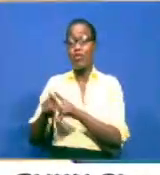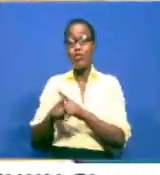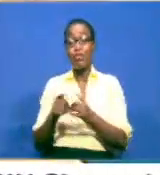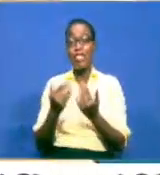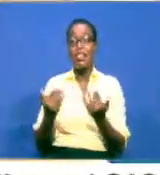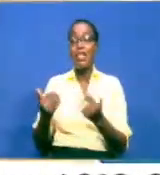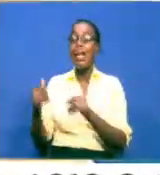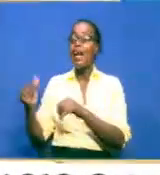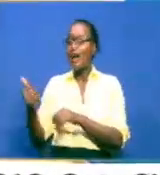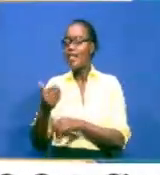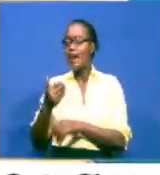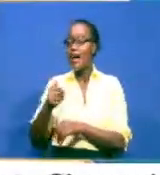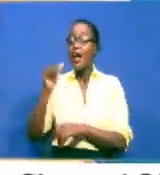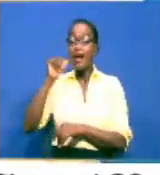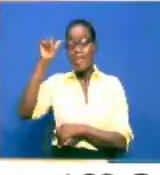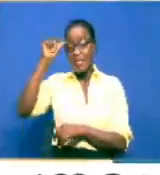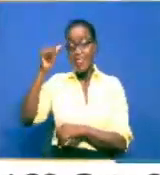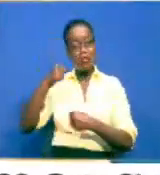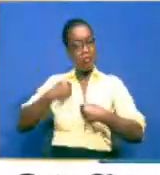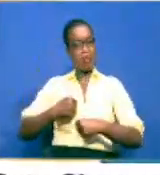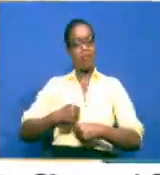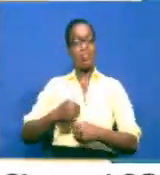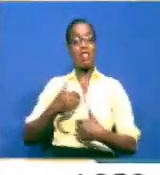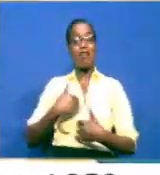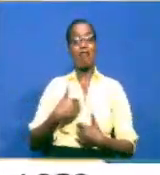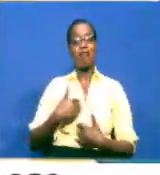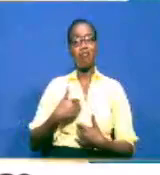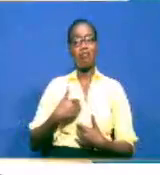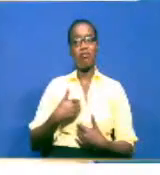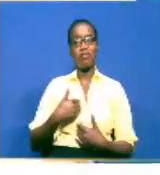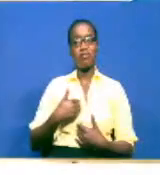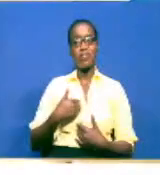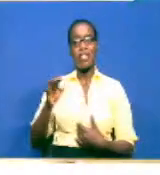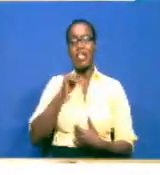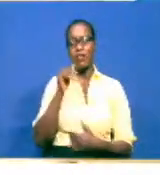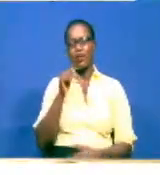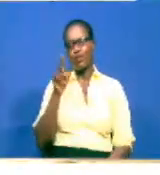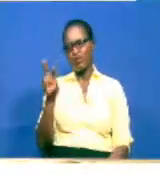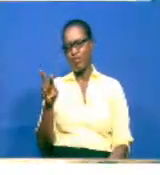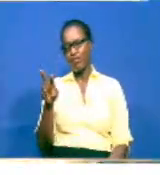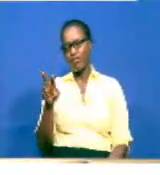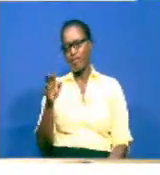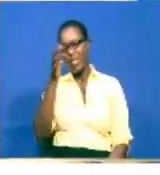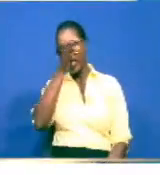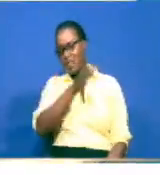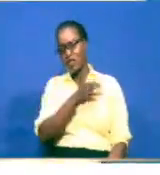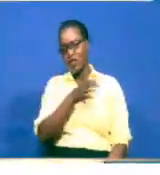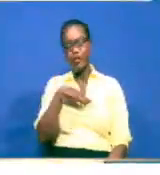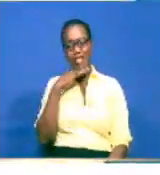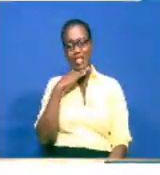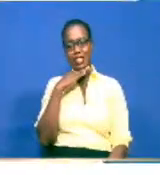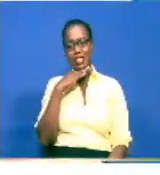even adults who get these seizures, so these fits. So you cannot just look at an adult dying because, you